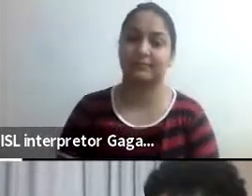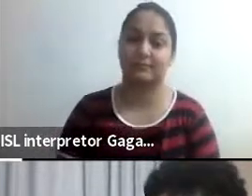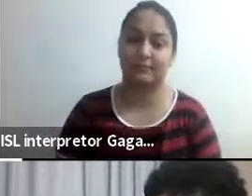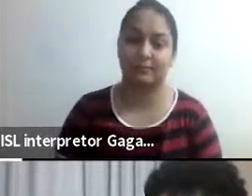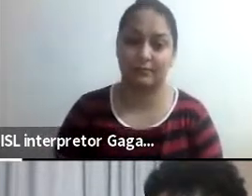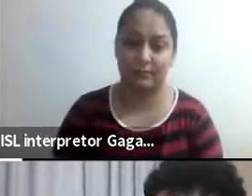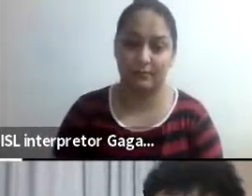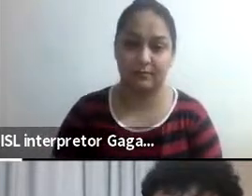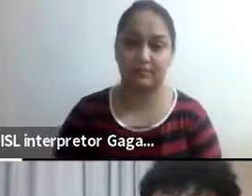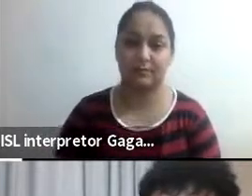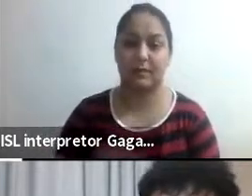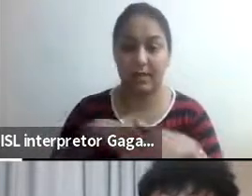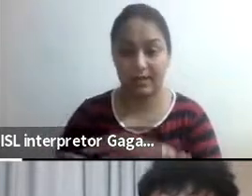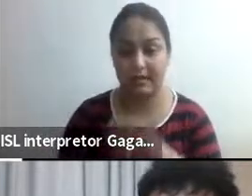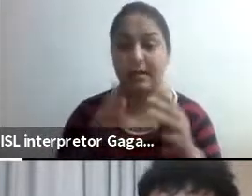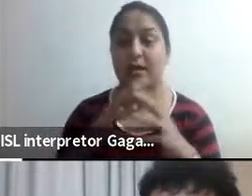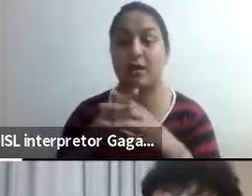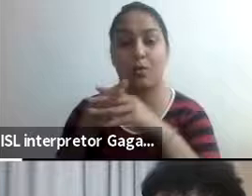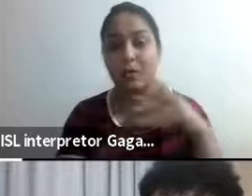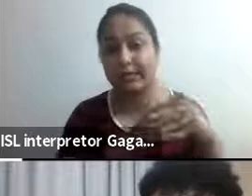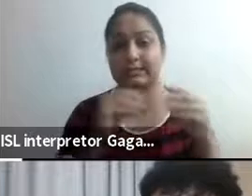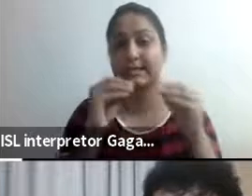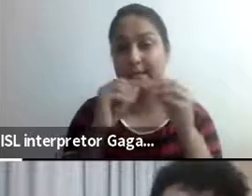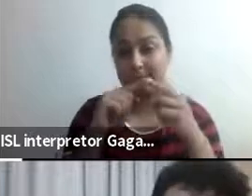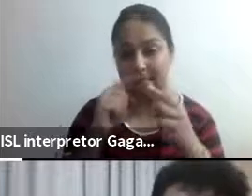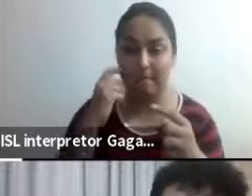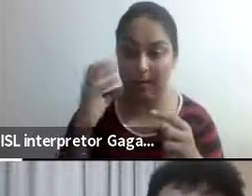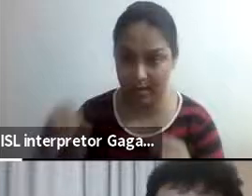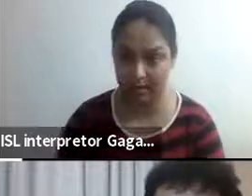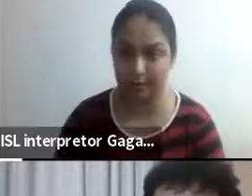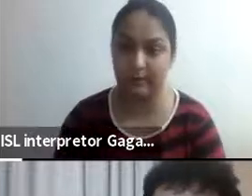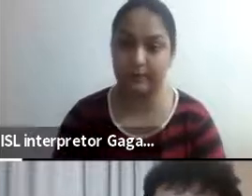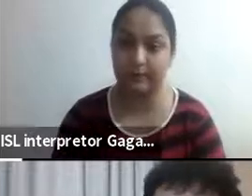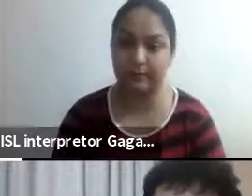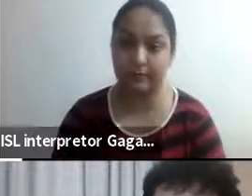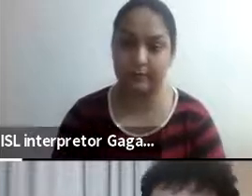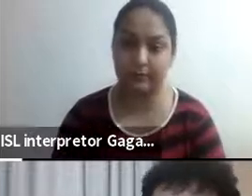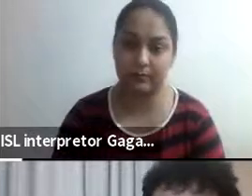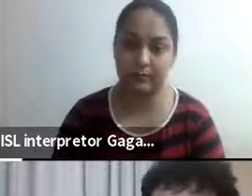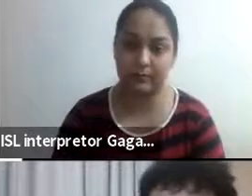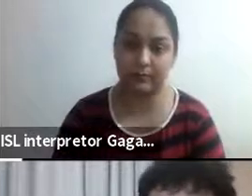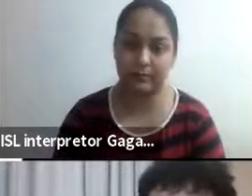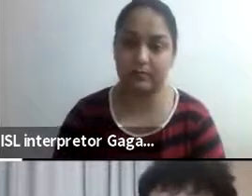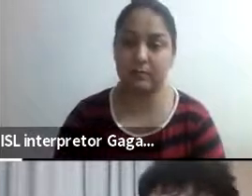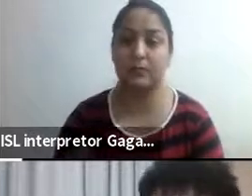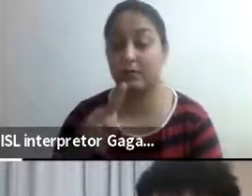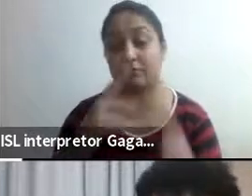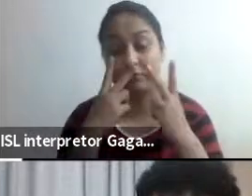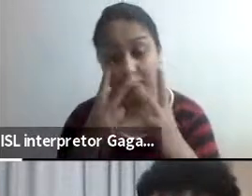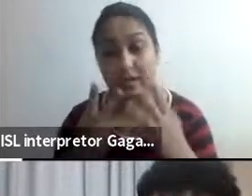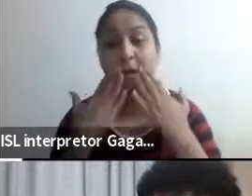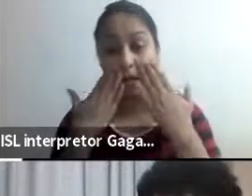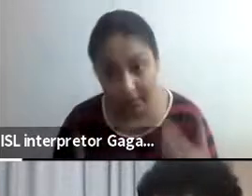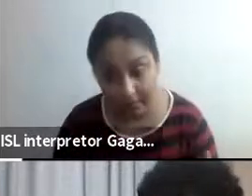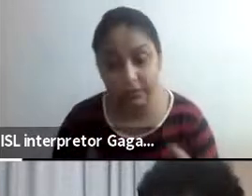in Western buyers, because Victorian morality did not quite allow people to appreciate